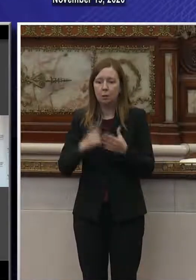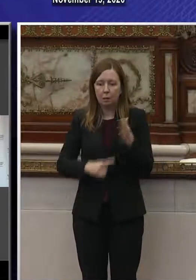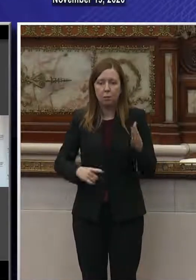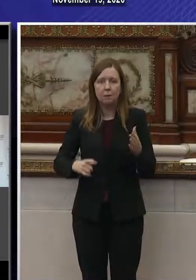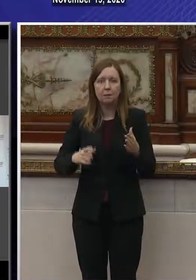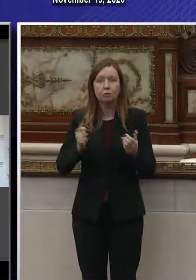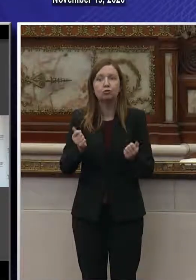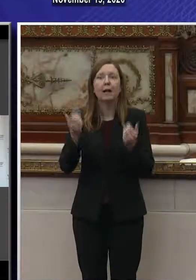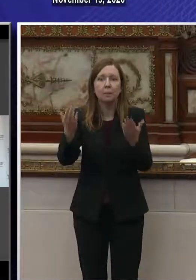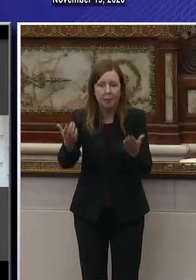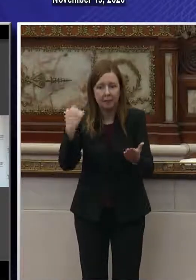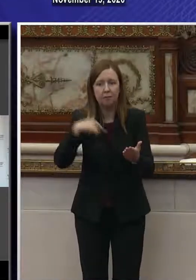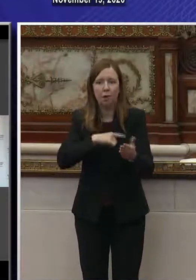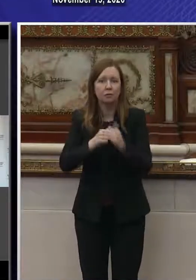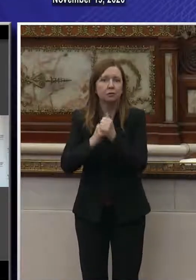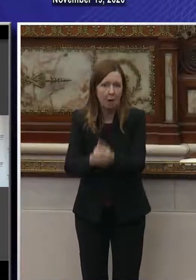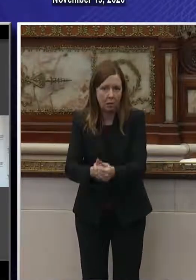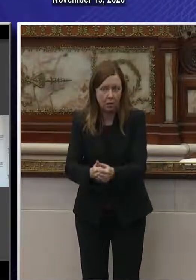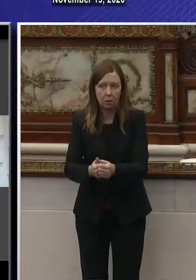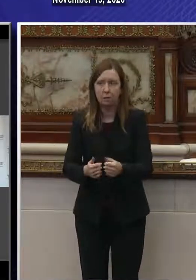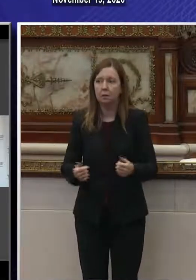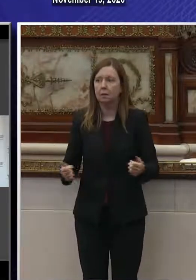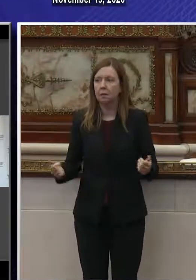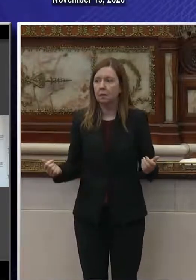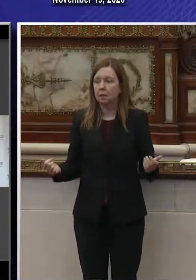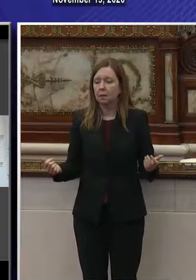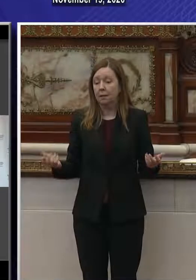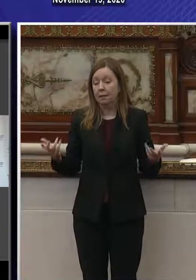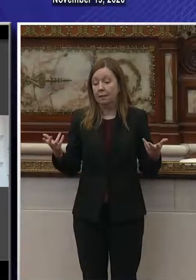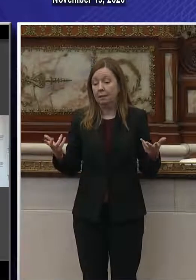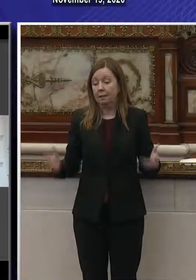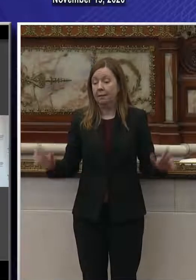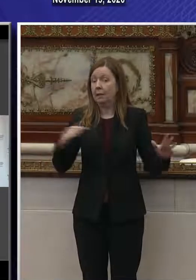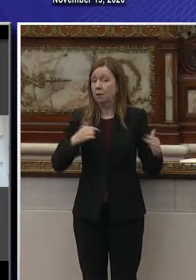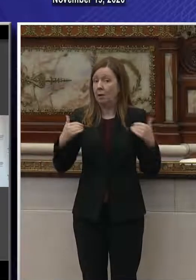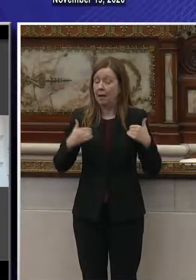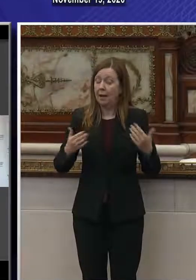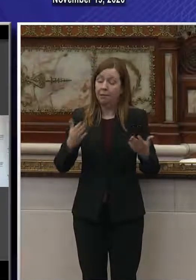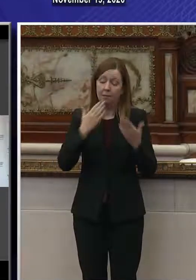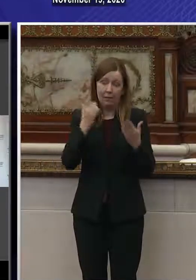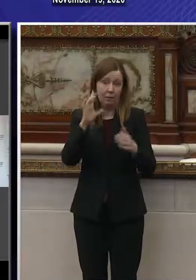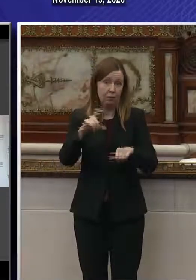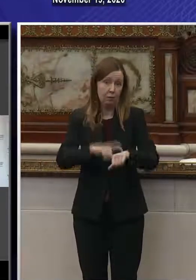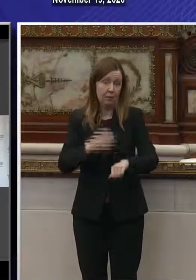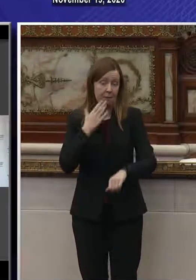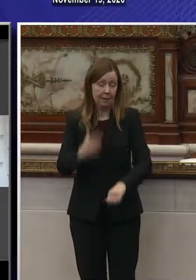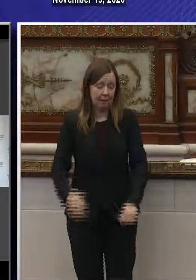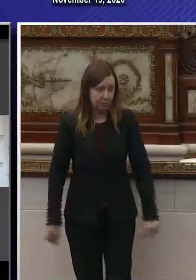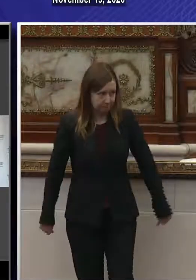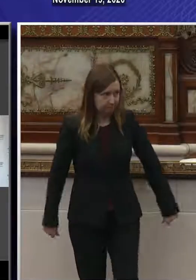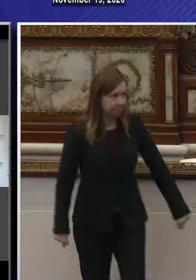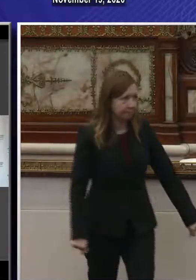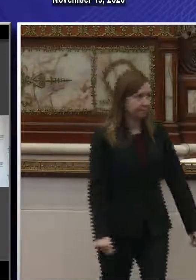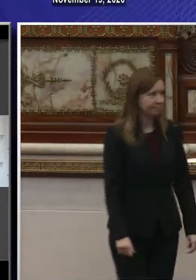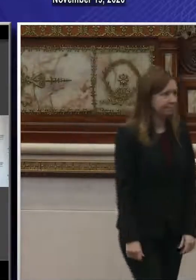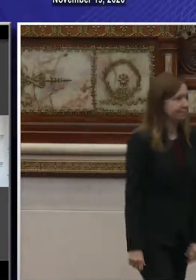is recommended. And that's all I have. And thank you for your time.